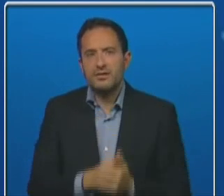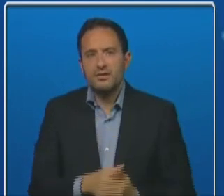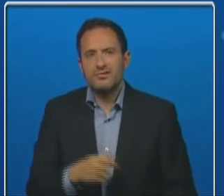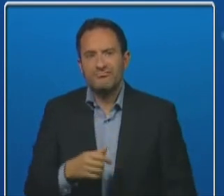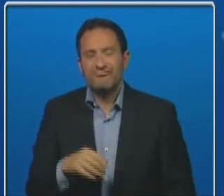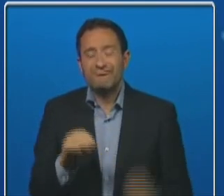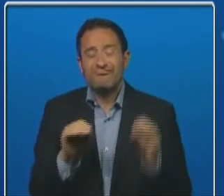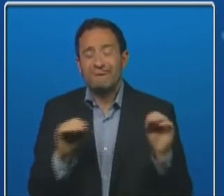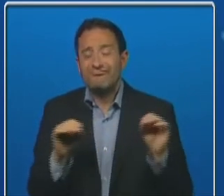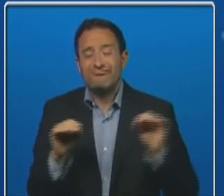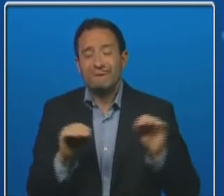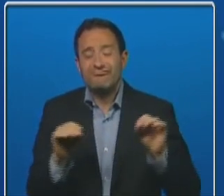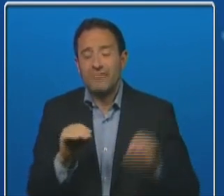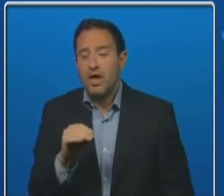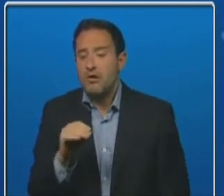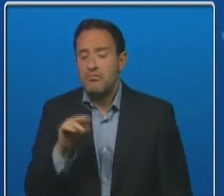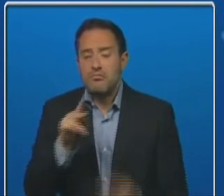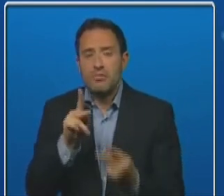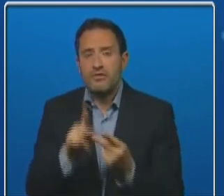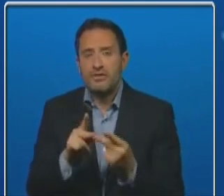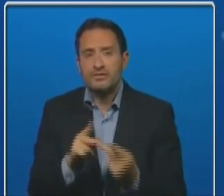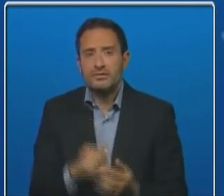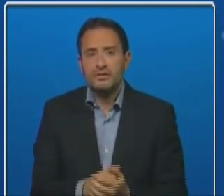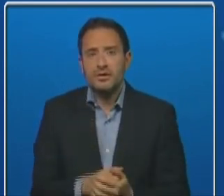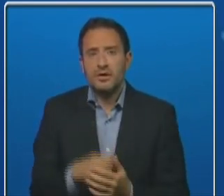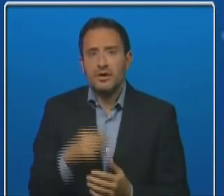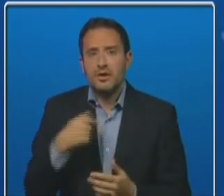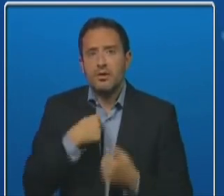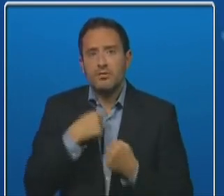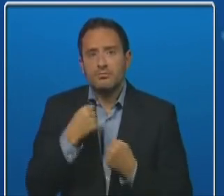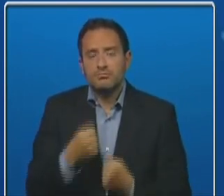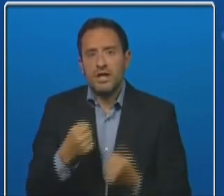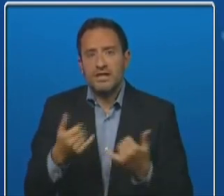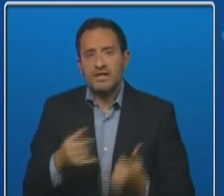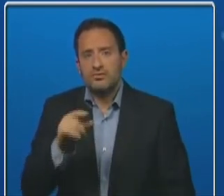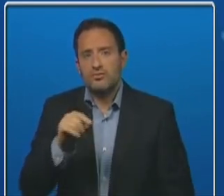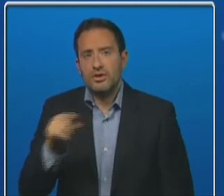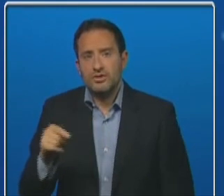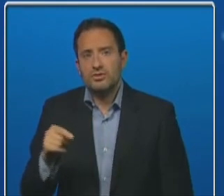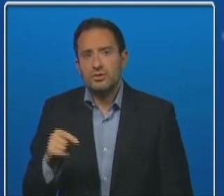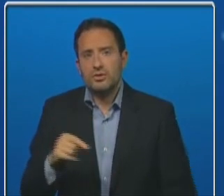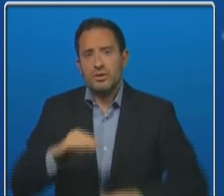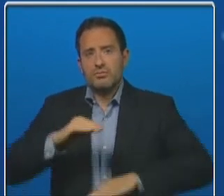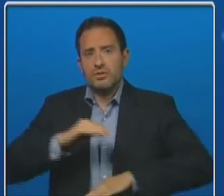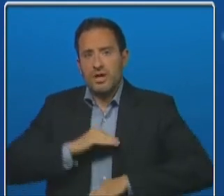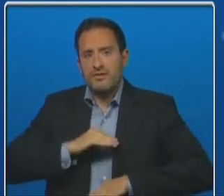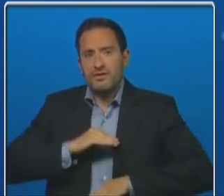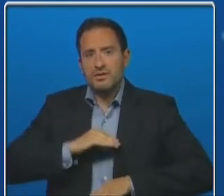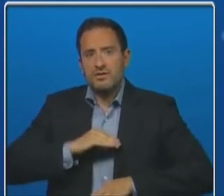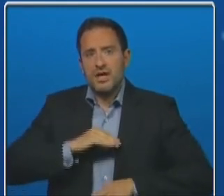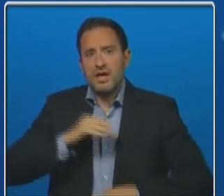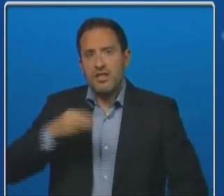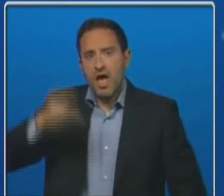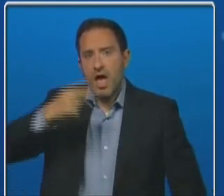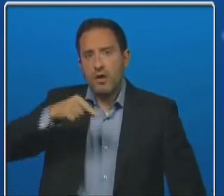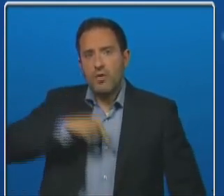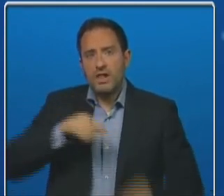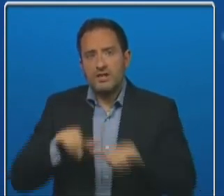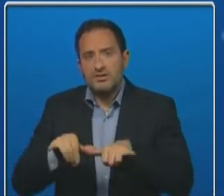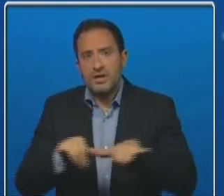perfect, we are confident that today's 2020 census results meet our high data quality standards. We would not be releasing them to